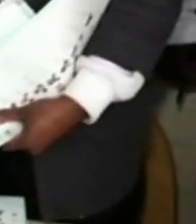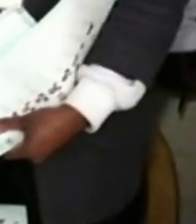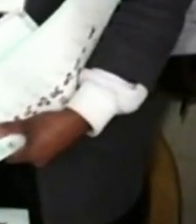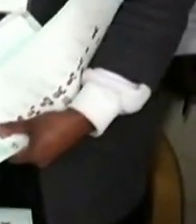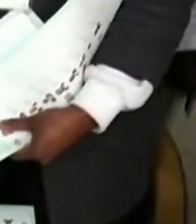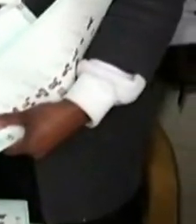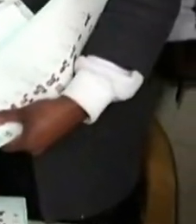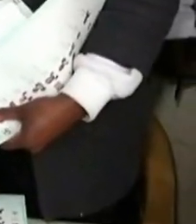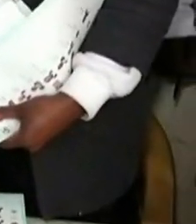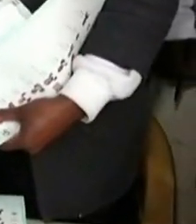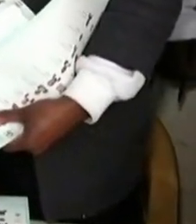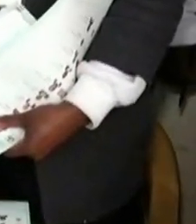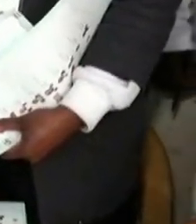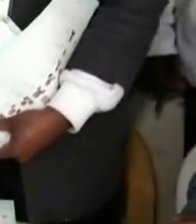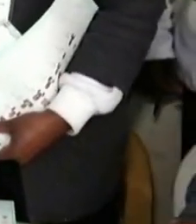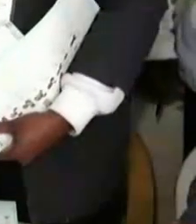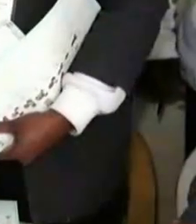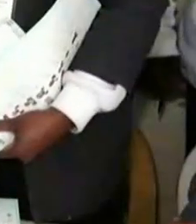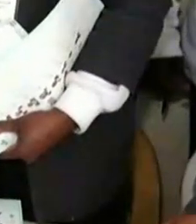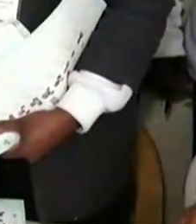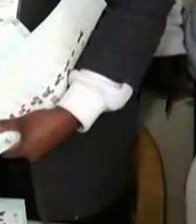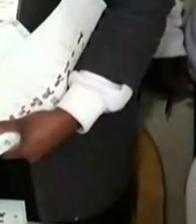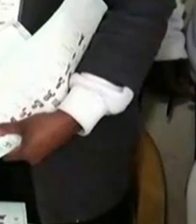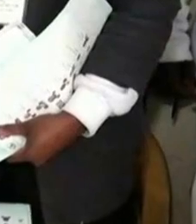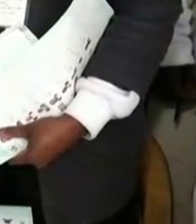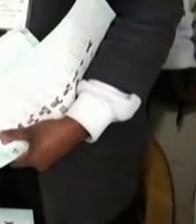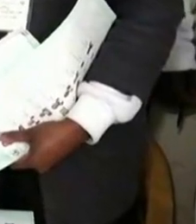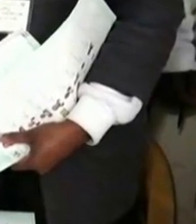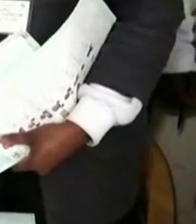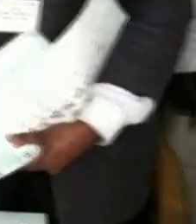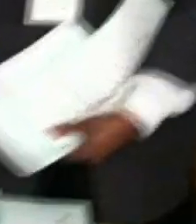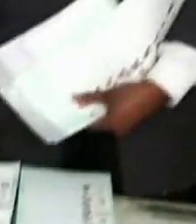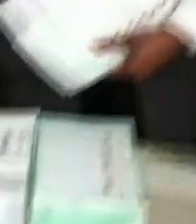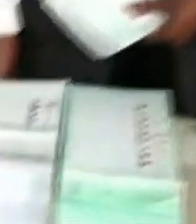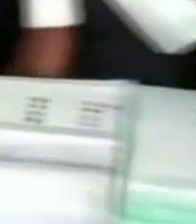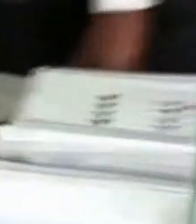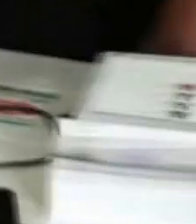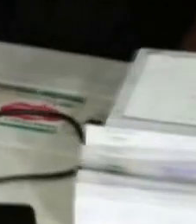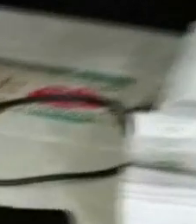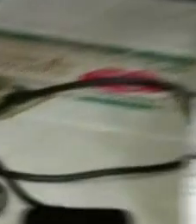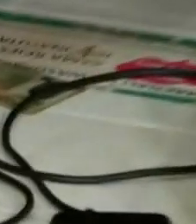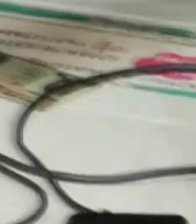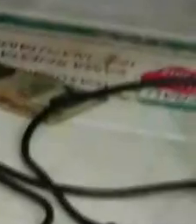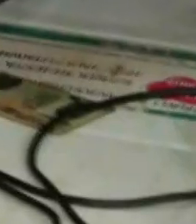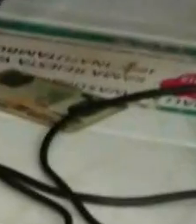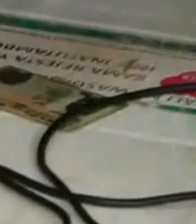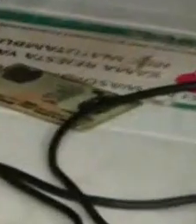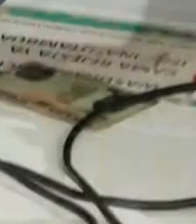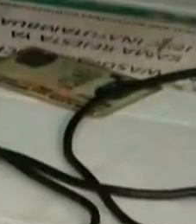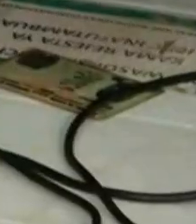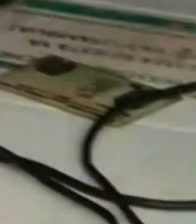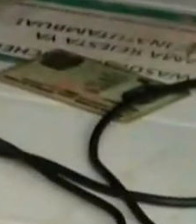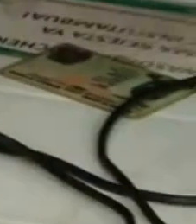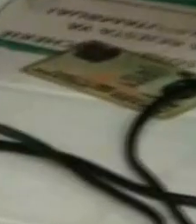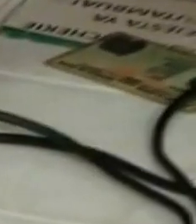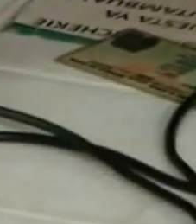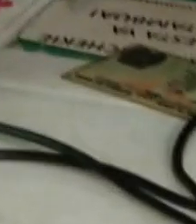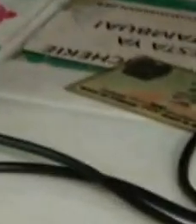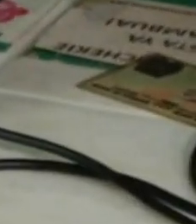hearing outside is his supporters screaming, shouting his name. This time they